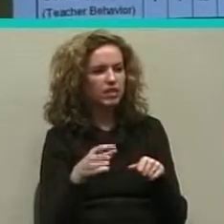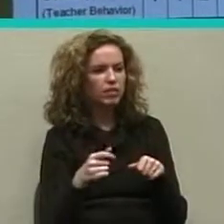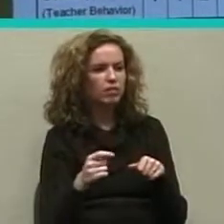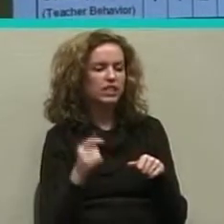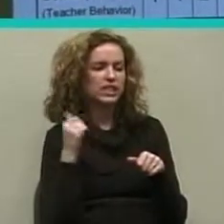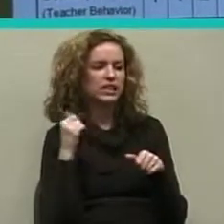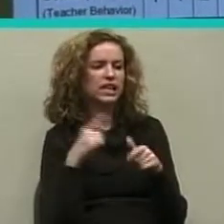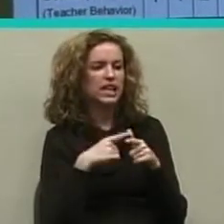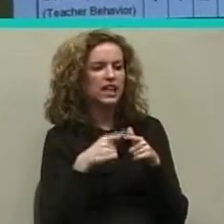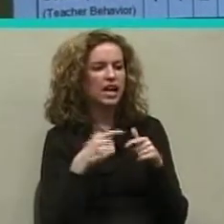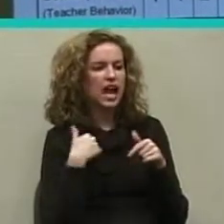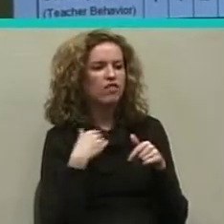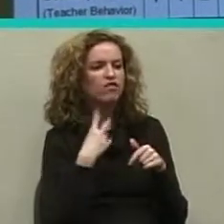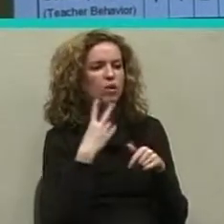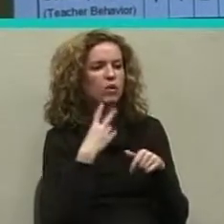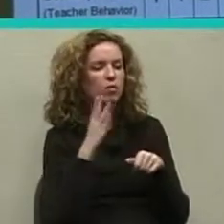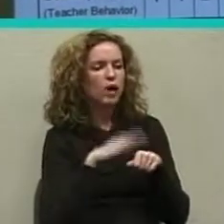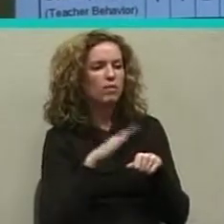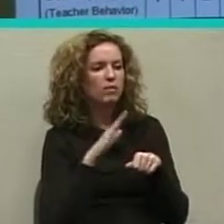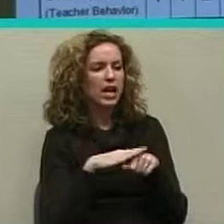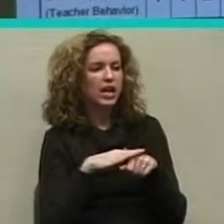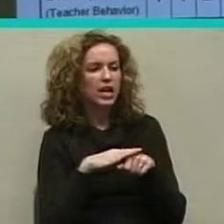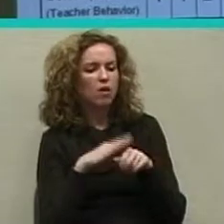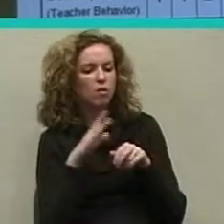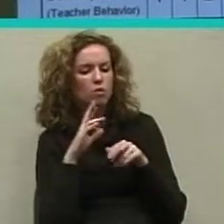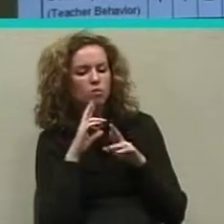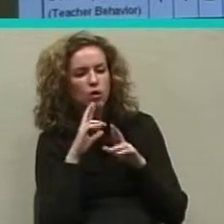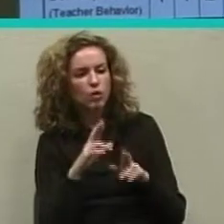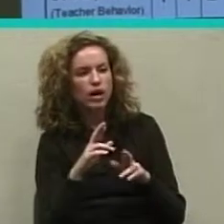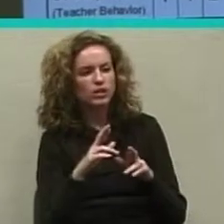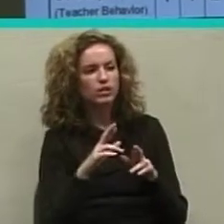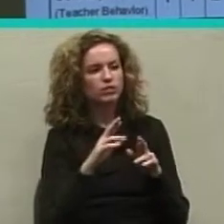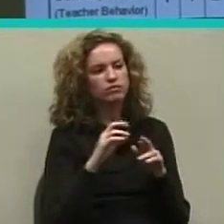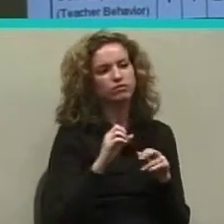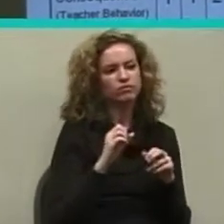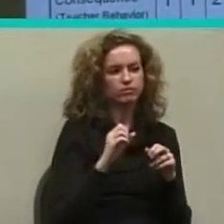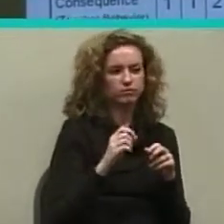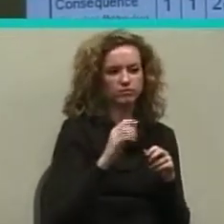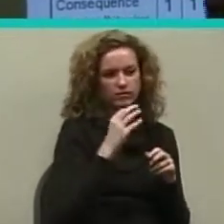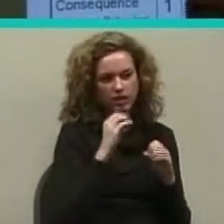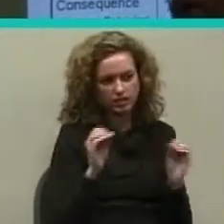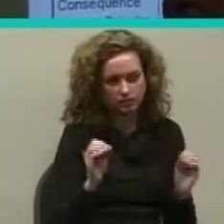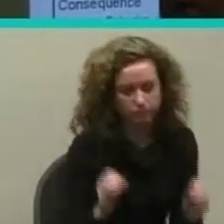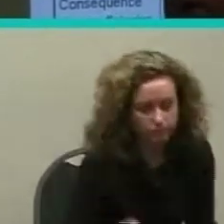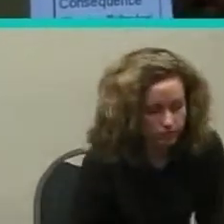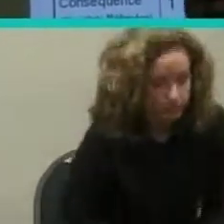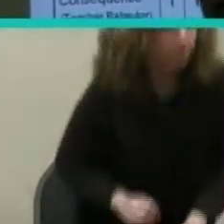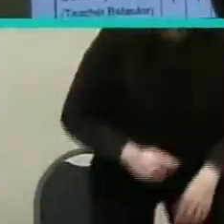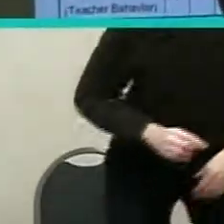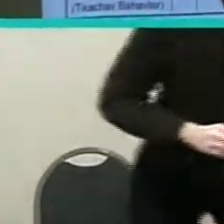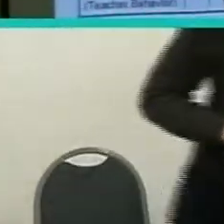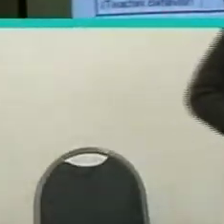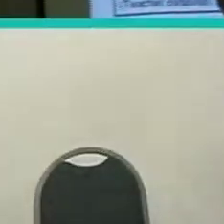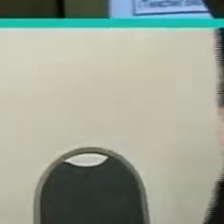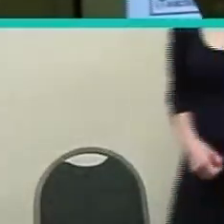reprimand. Request, complies, nothing. Request, ignores, nothing. What do we find out about that?